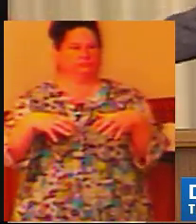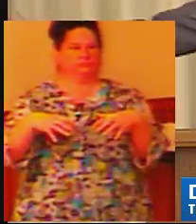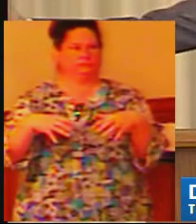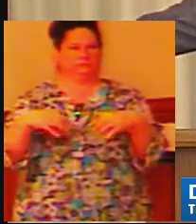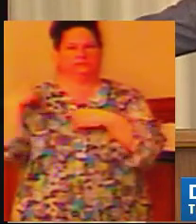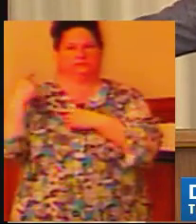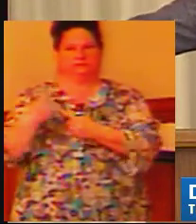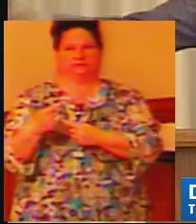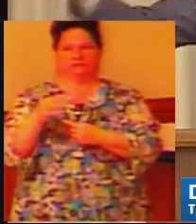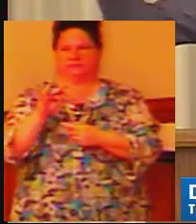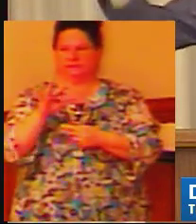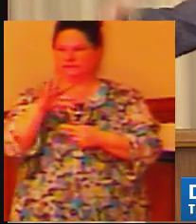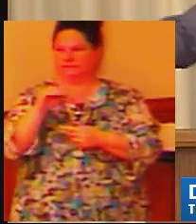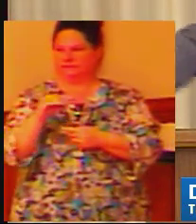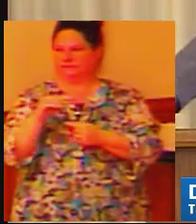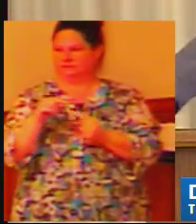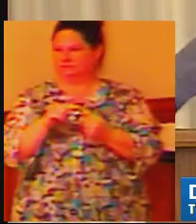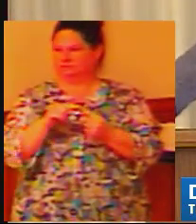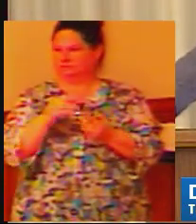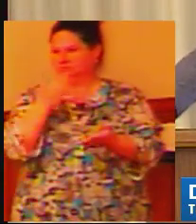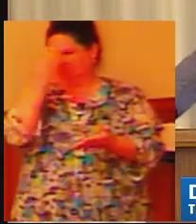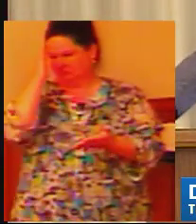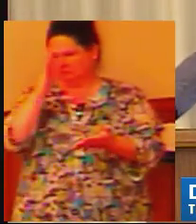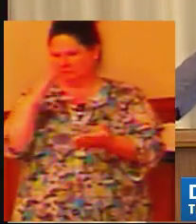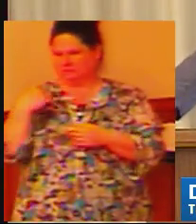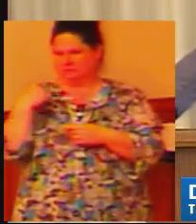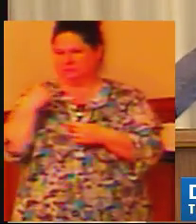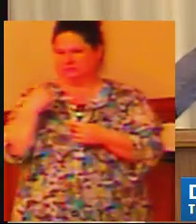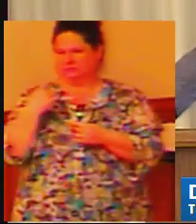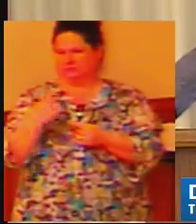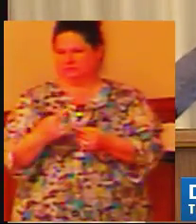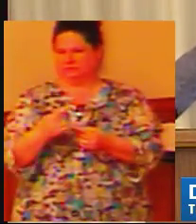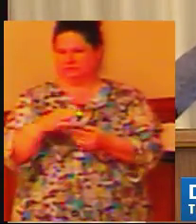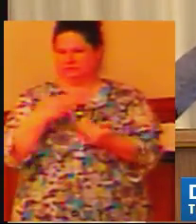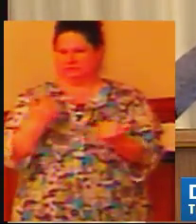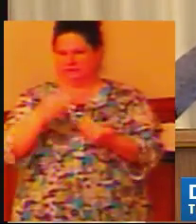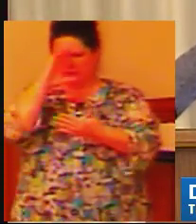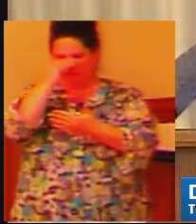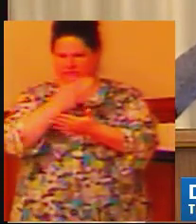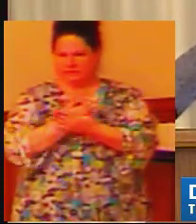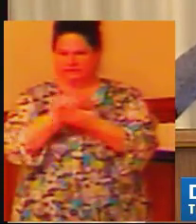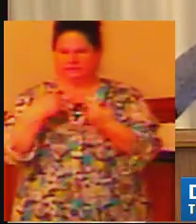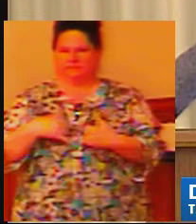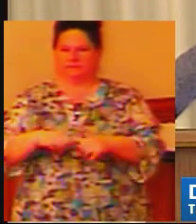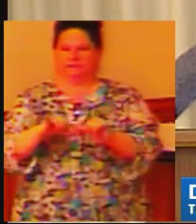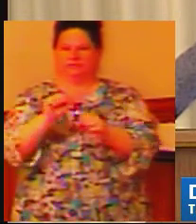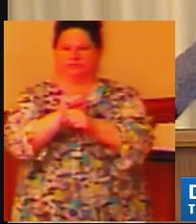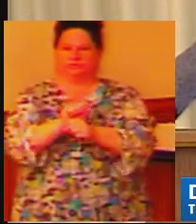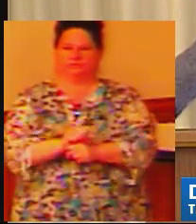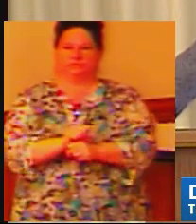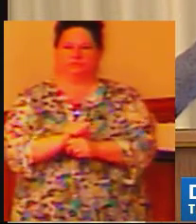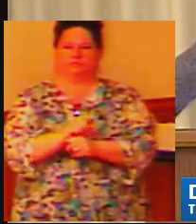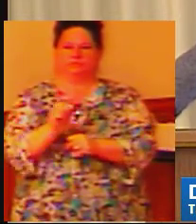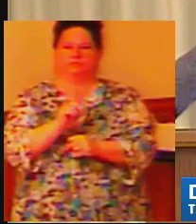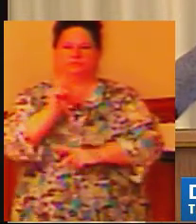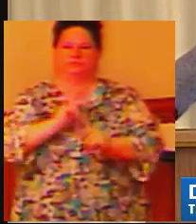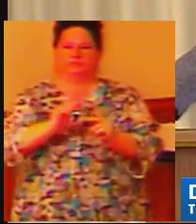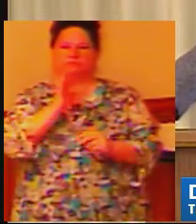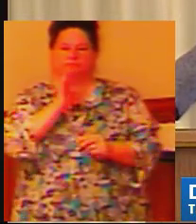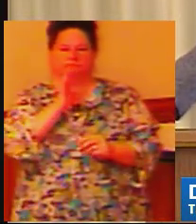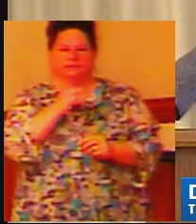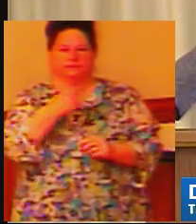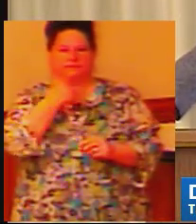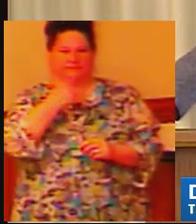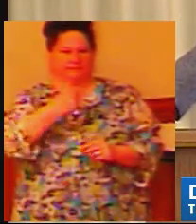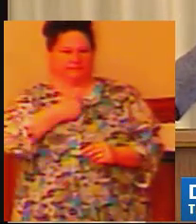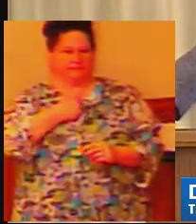since the 50s up until, I don't know, maybe his son carries on the tradition, where he would have people speak words and say, I'm